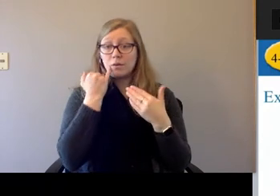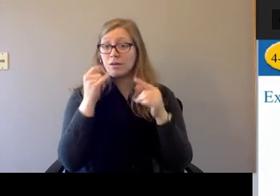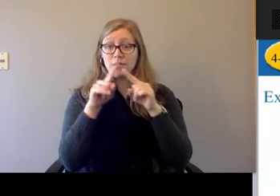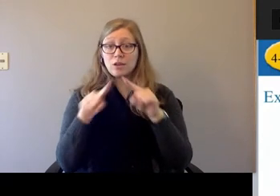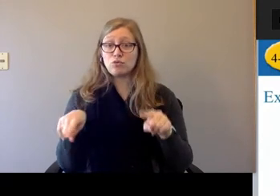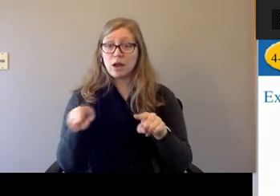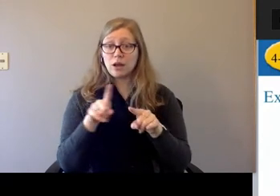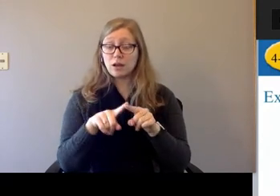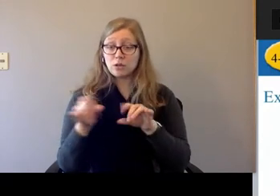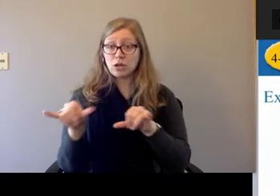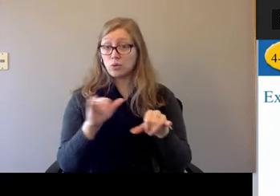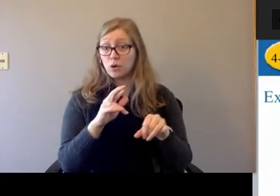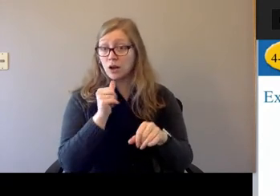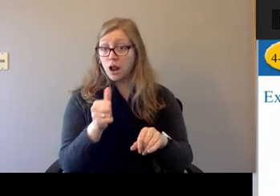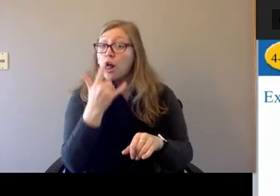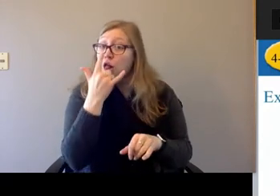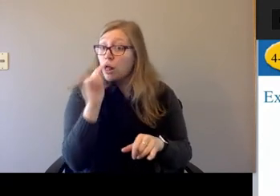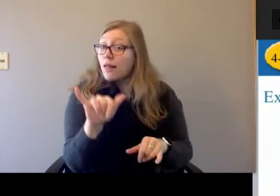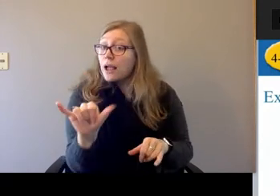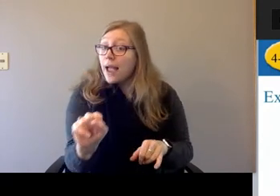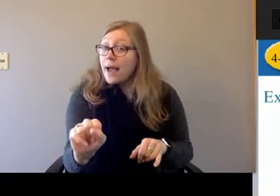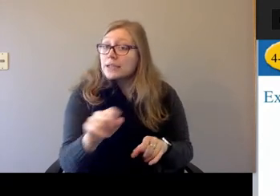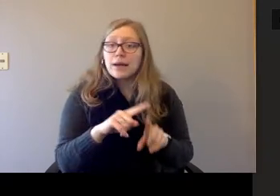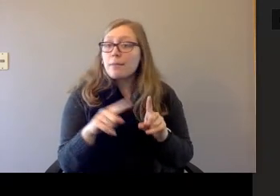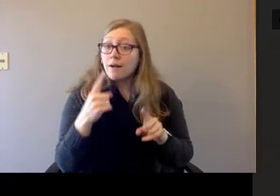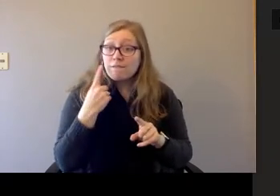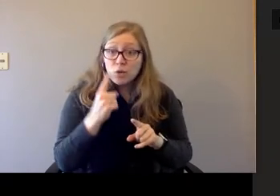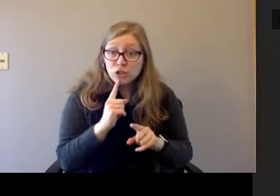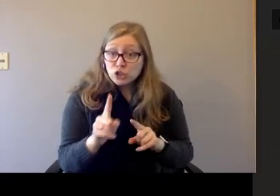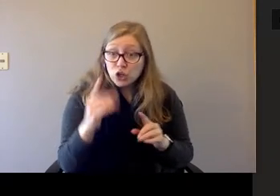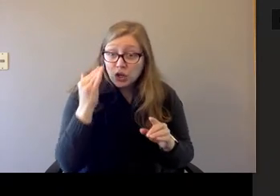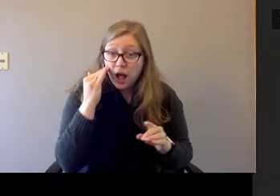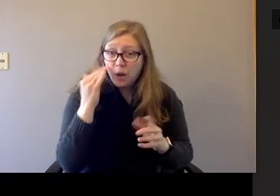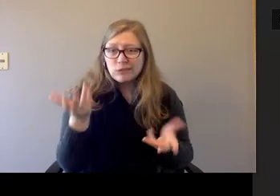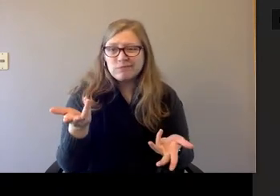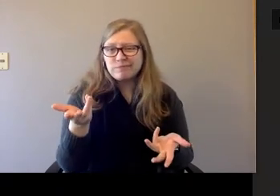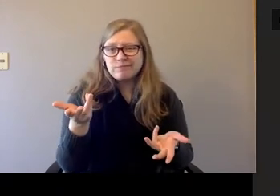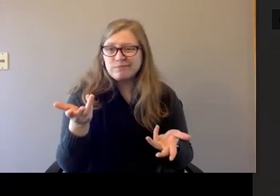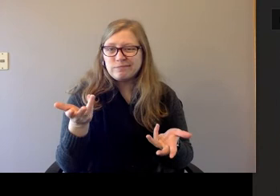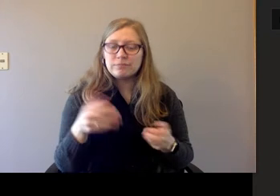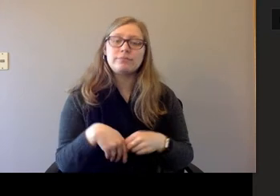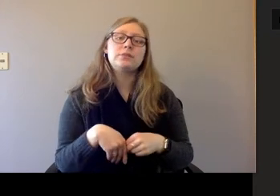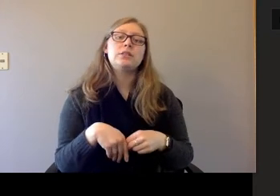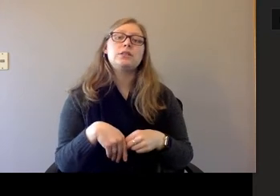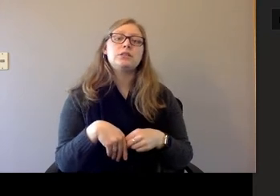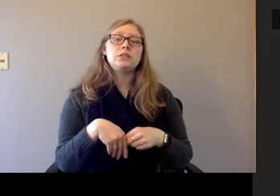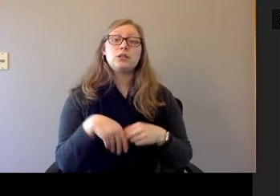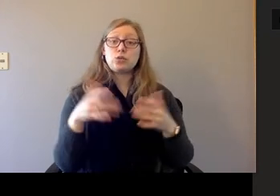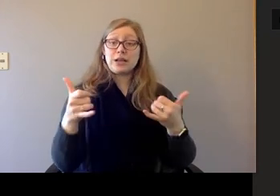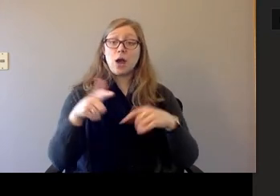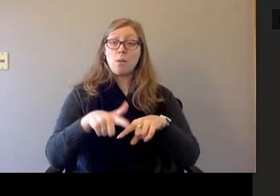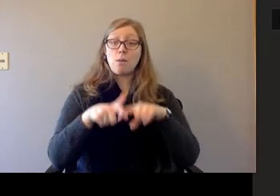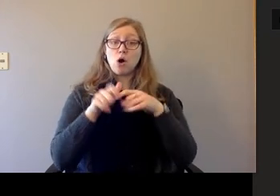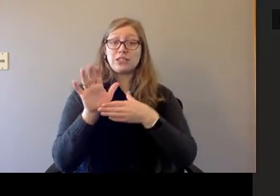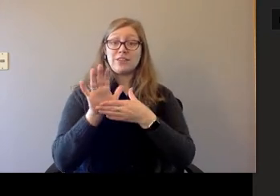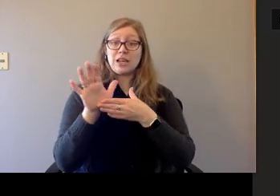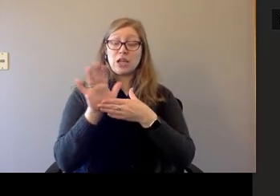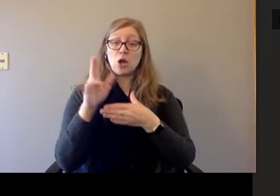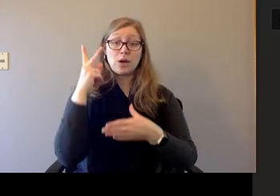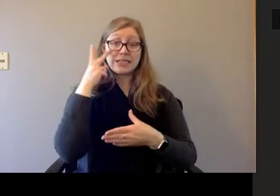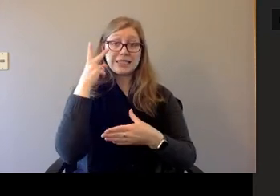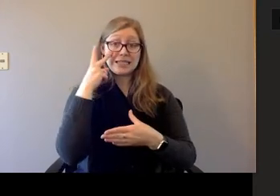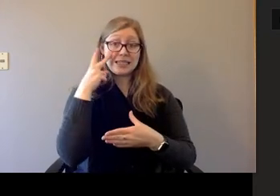They look congruent, but we don't know for sure. So pause your video and see if you